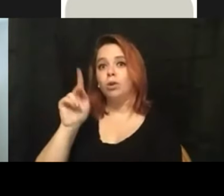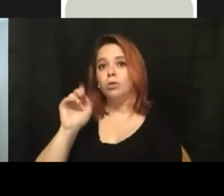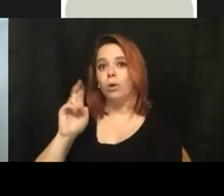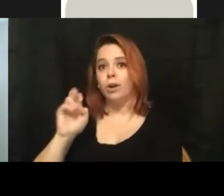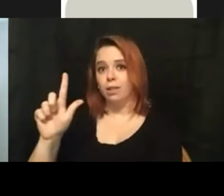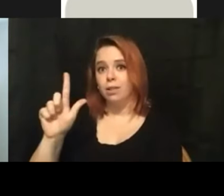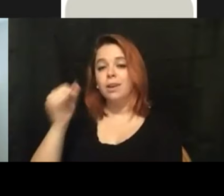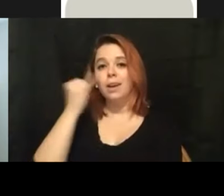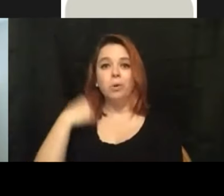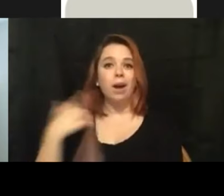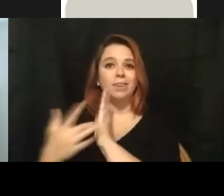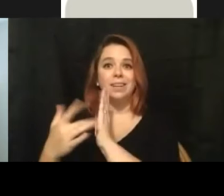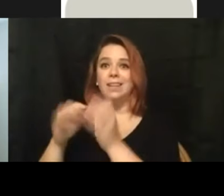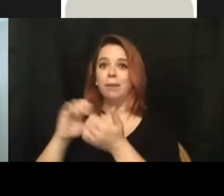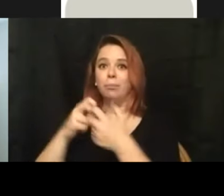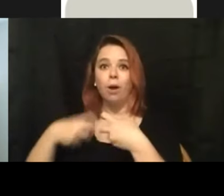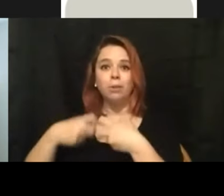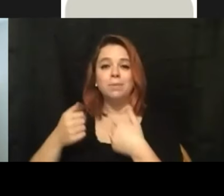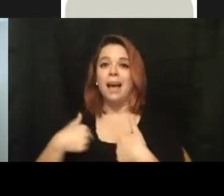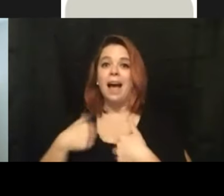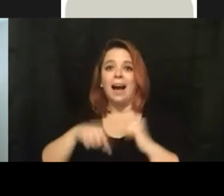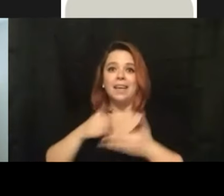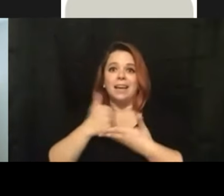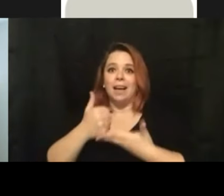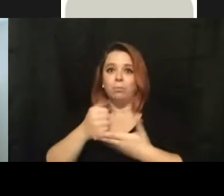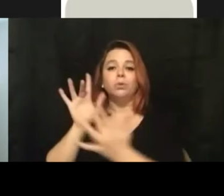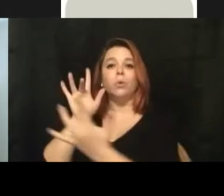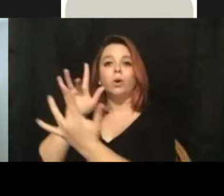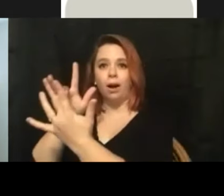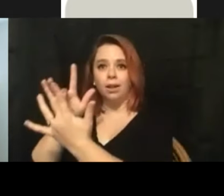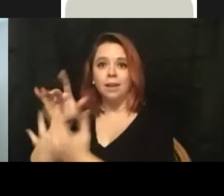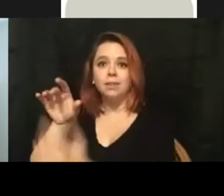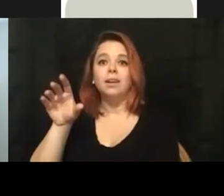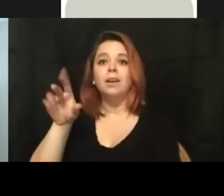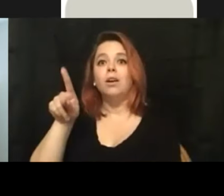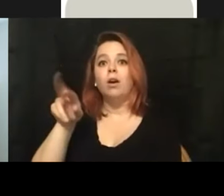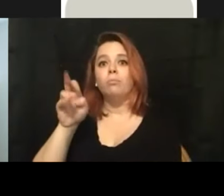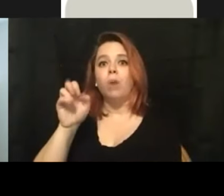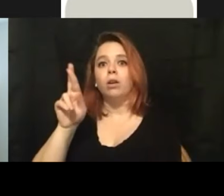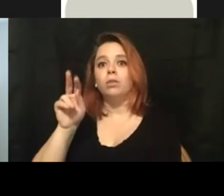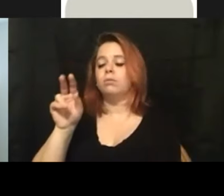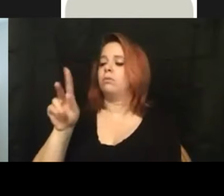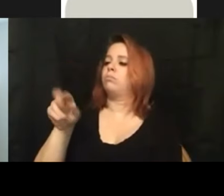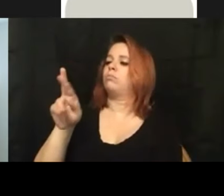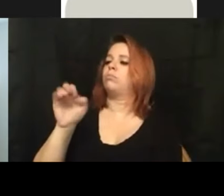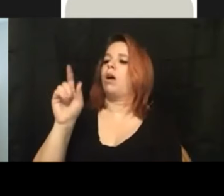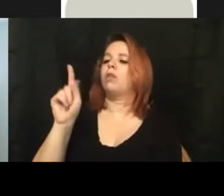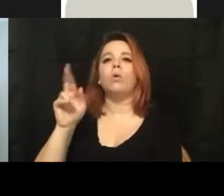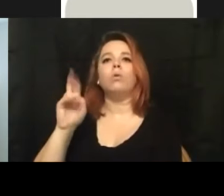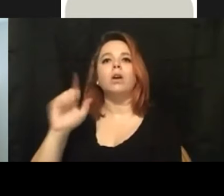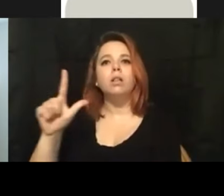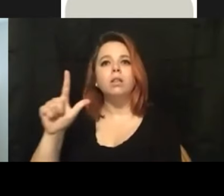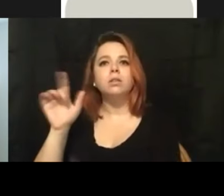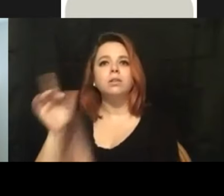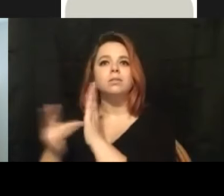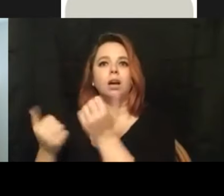exams. I do not have the means of doing that. So if something wonky is going on, let me know. Like today with the practice exam,